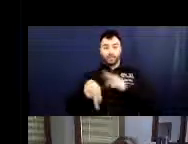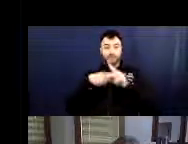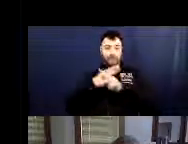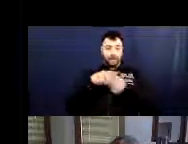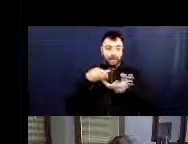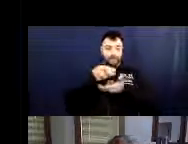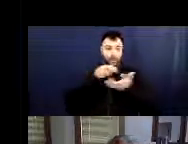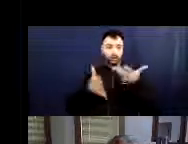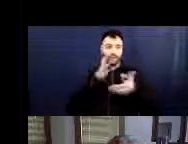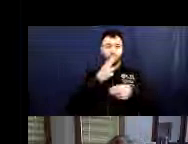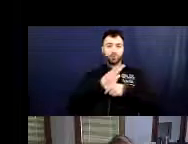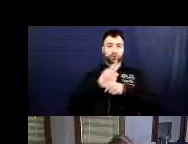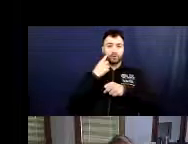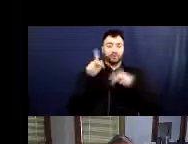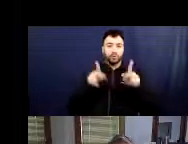quite like that.